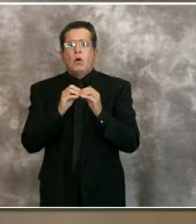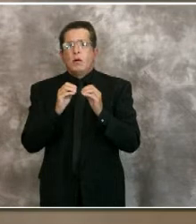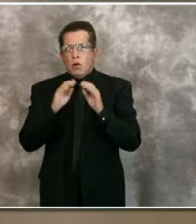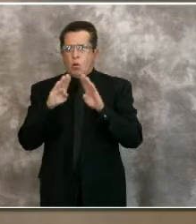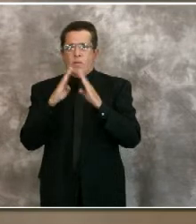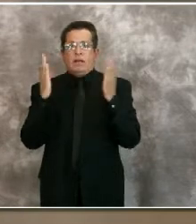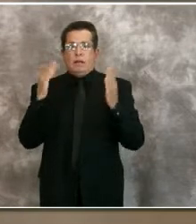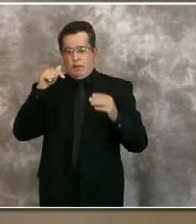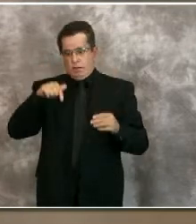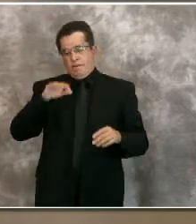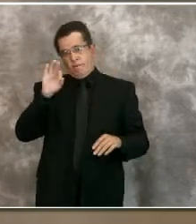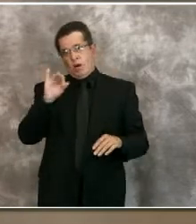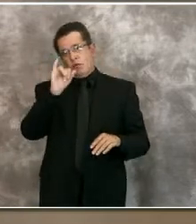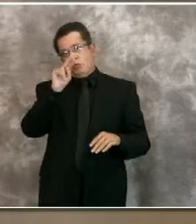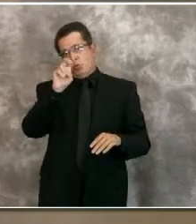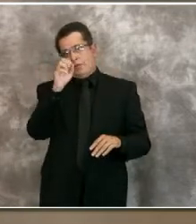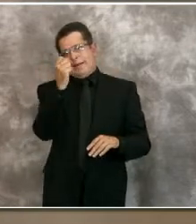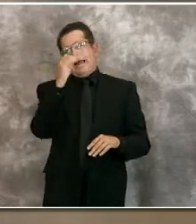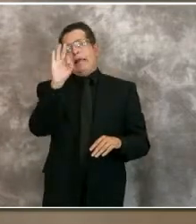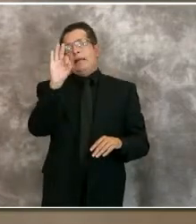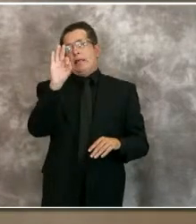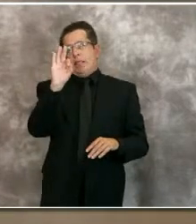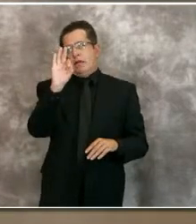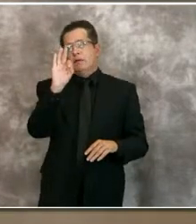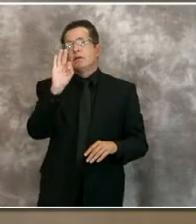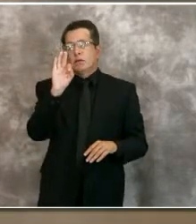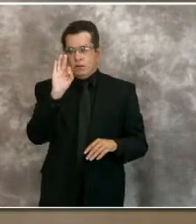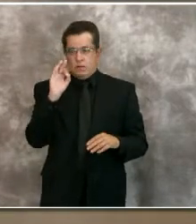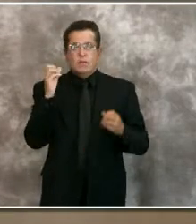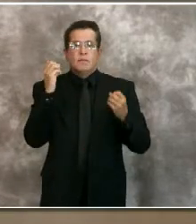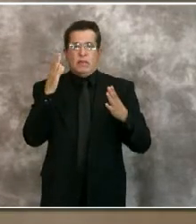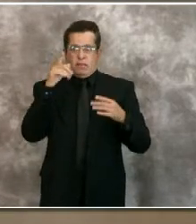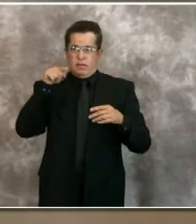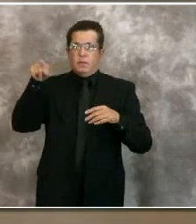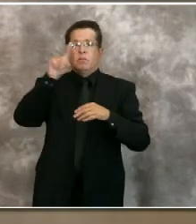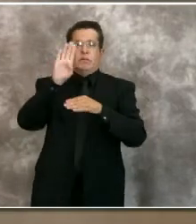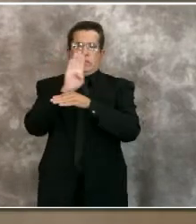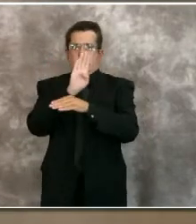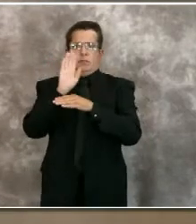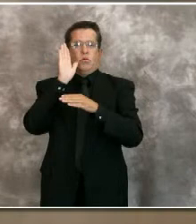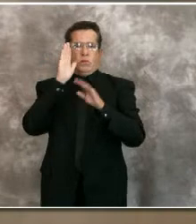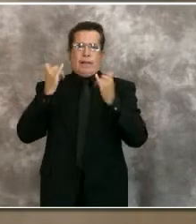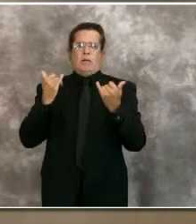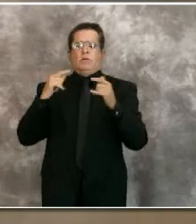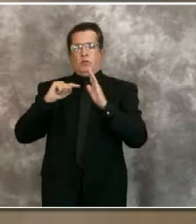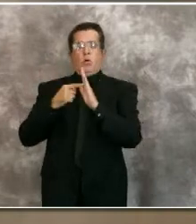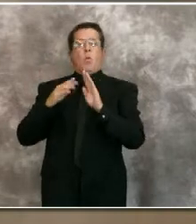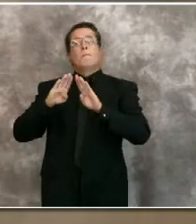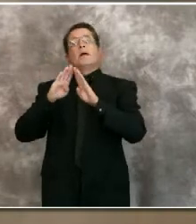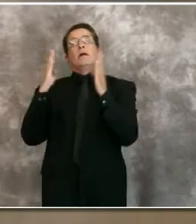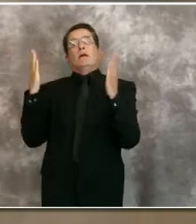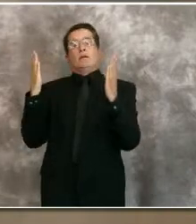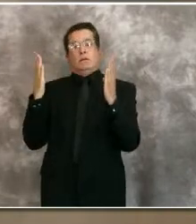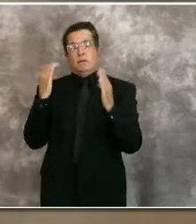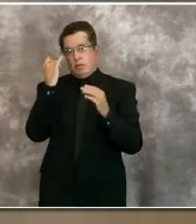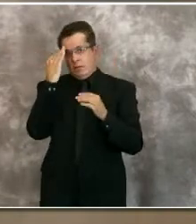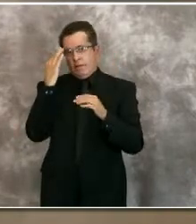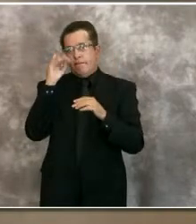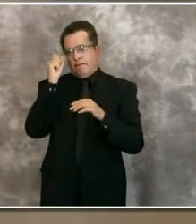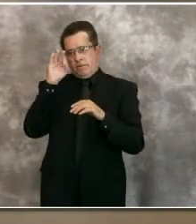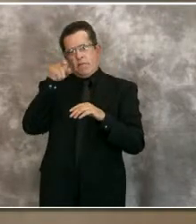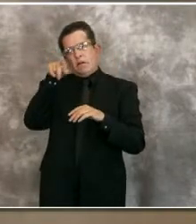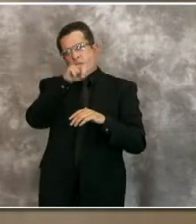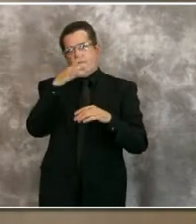Friday, June 19th, several businesses and activities will be able to reopen if they've taken the precautions